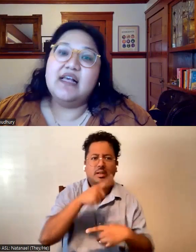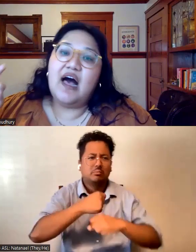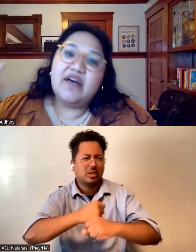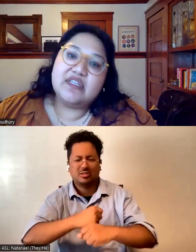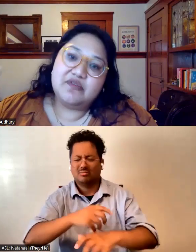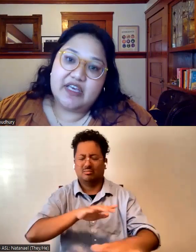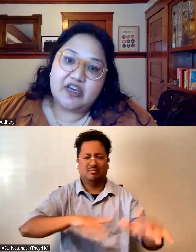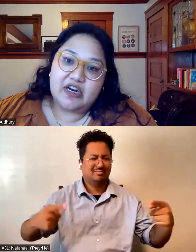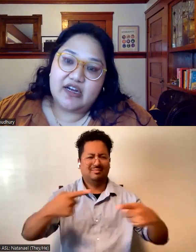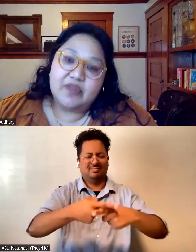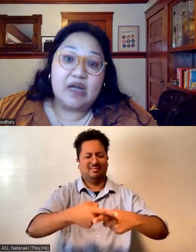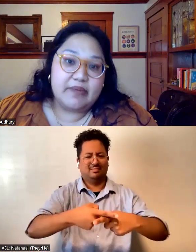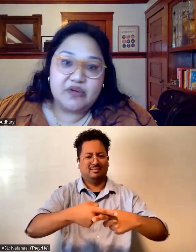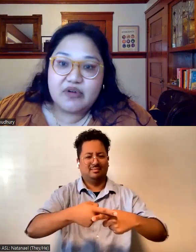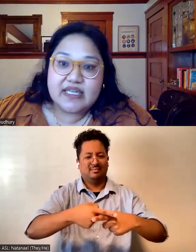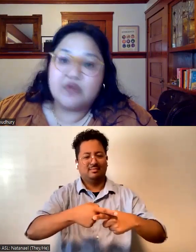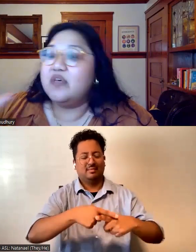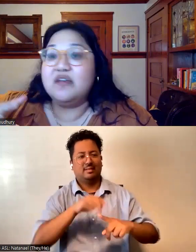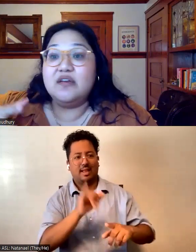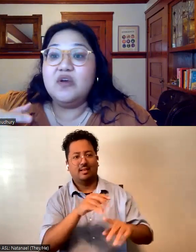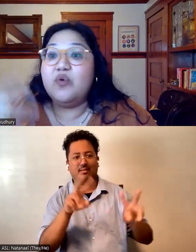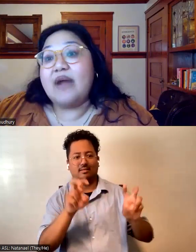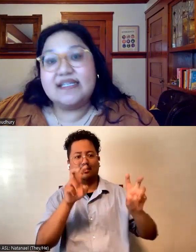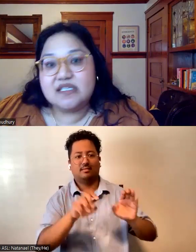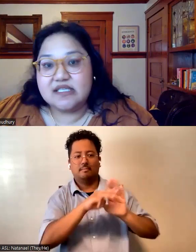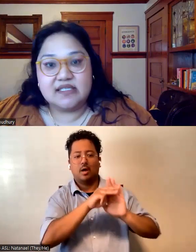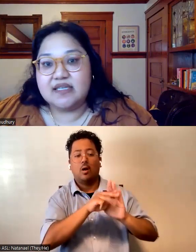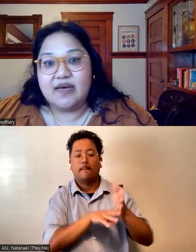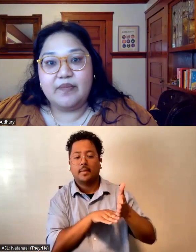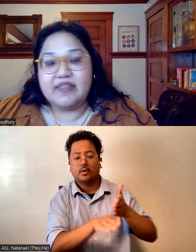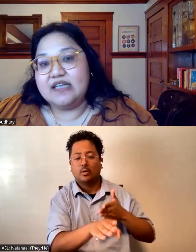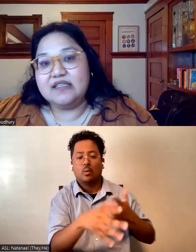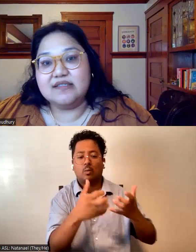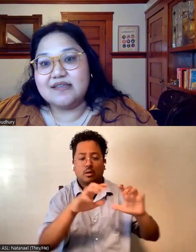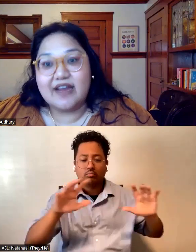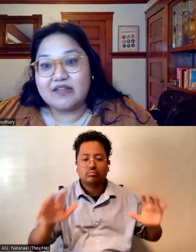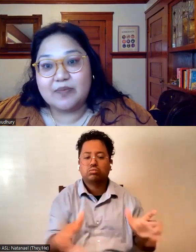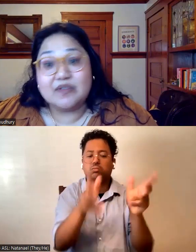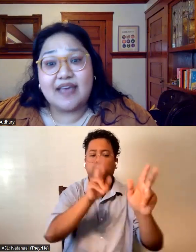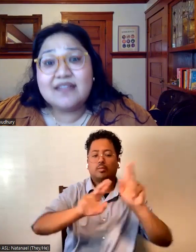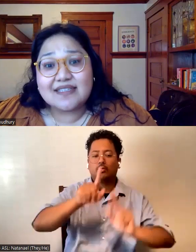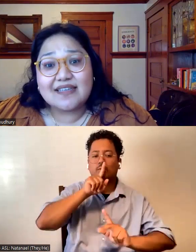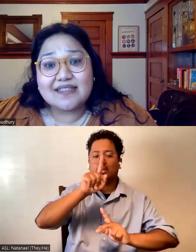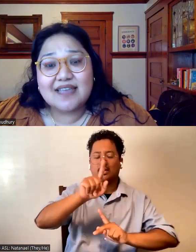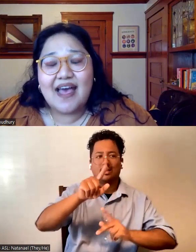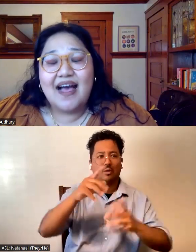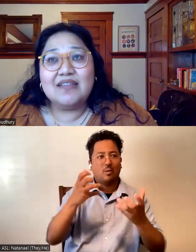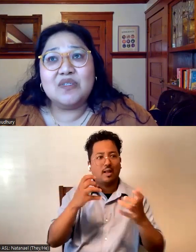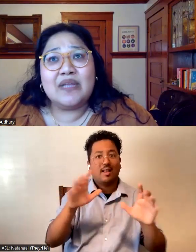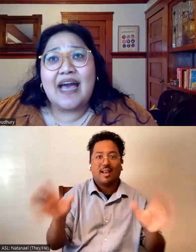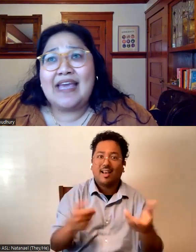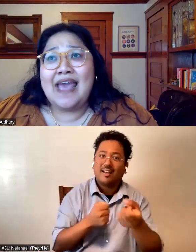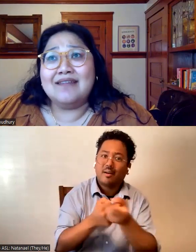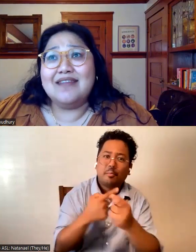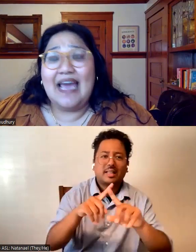protection of this figure of the model minority who can rise in a system that is inherently built against us. And so